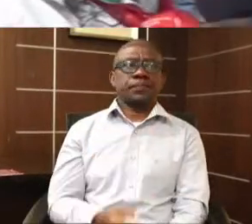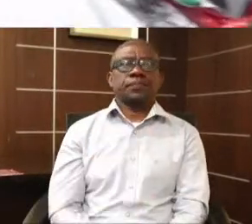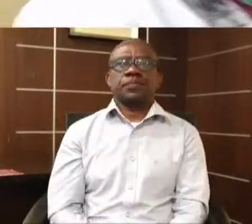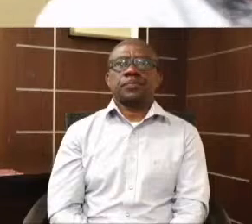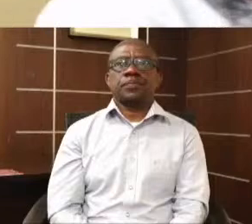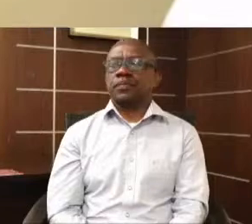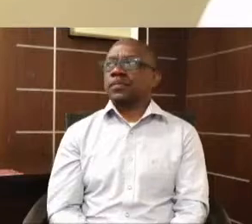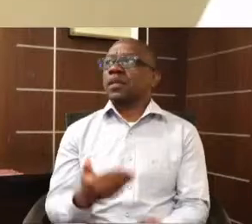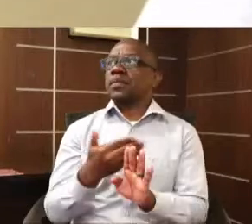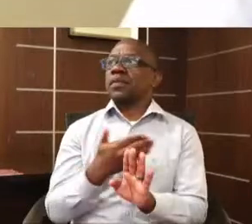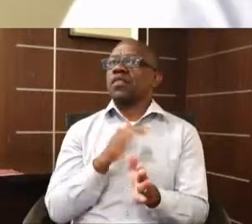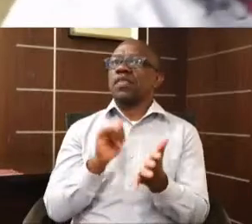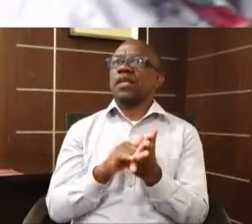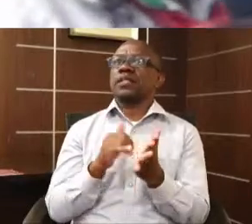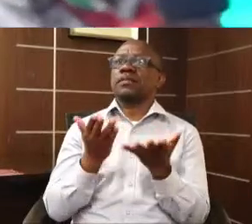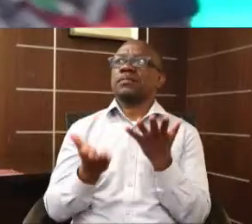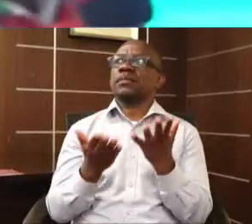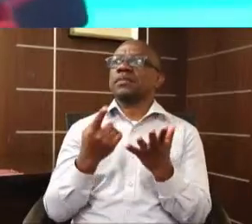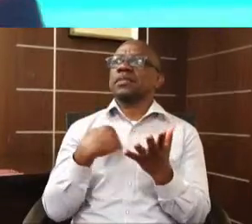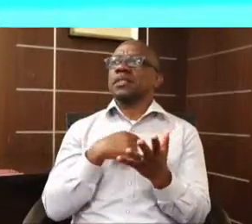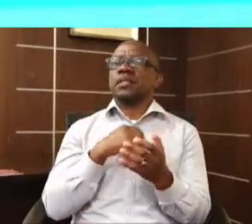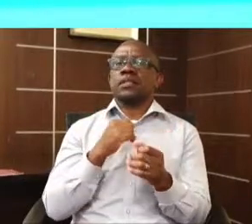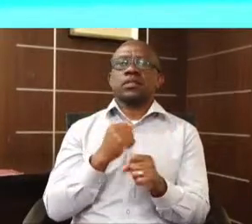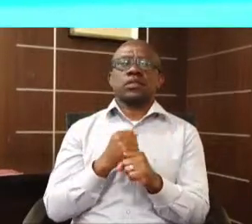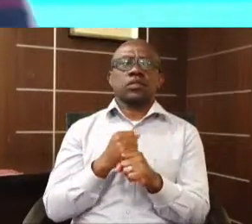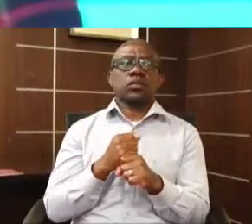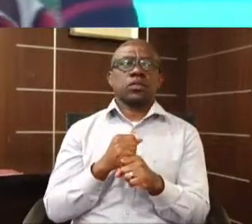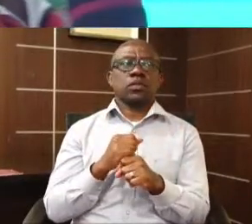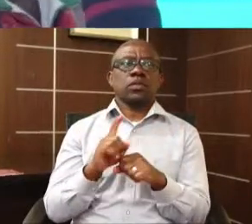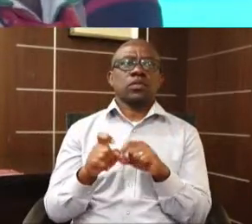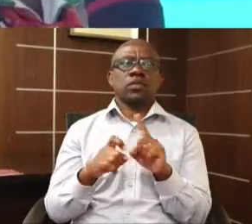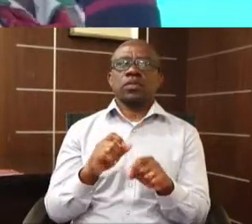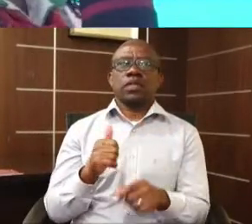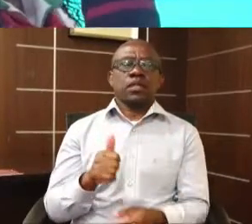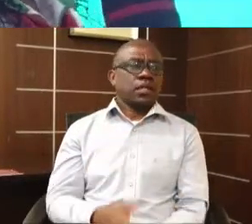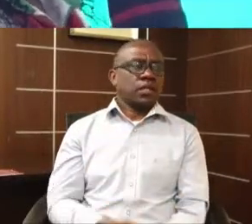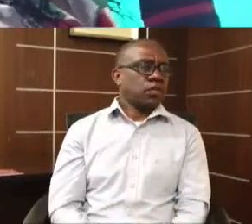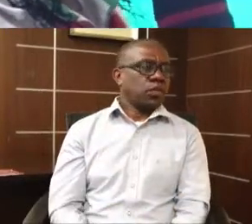Just before that, can we do a Q&A?